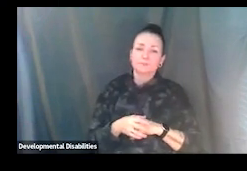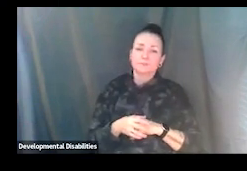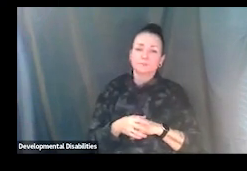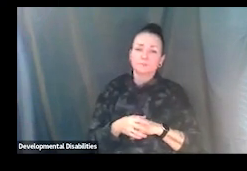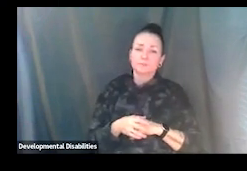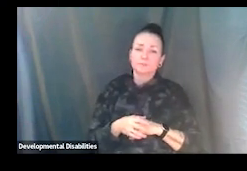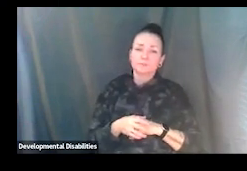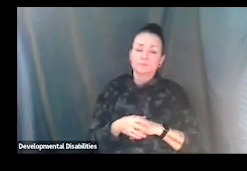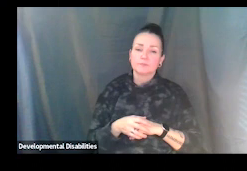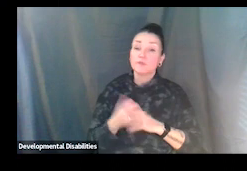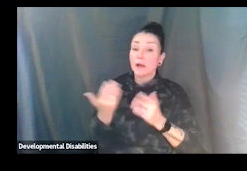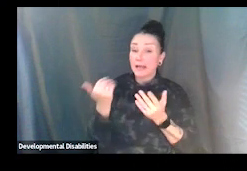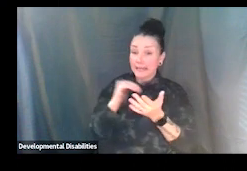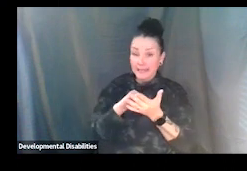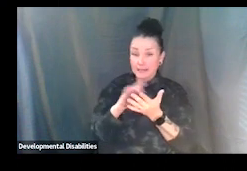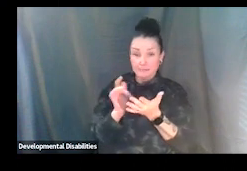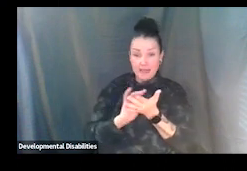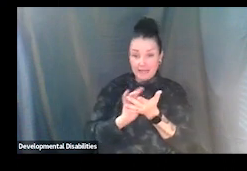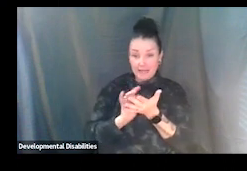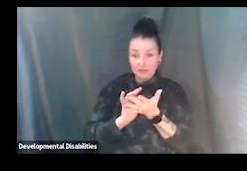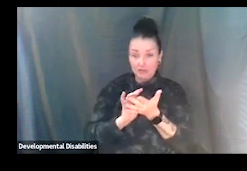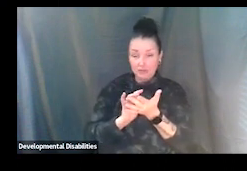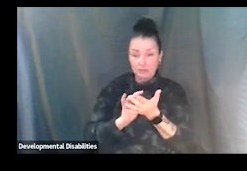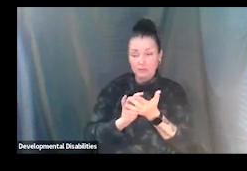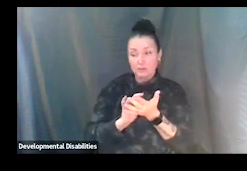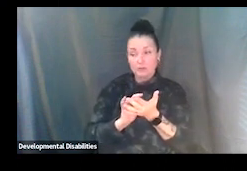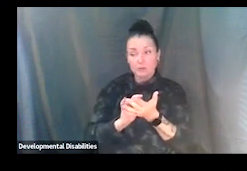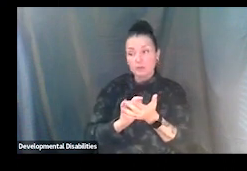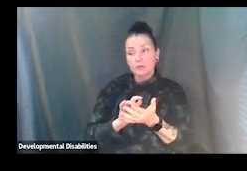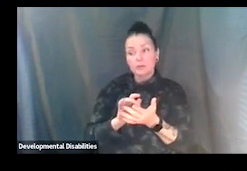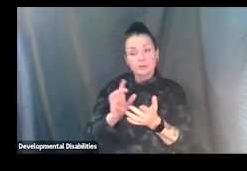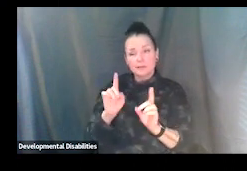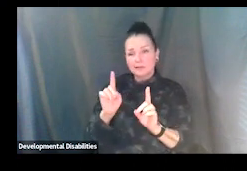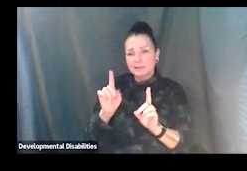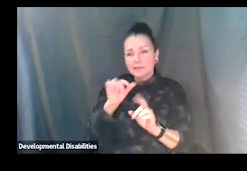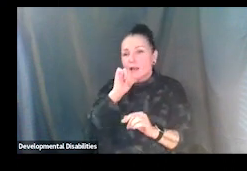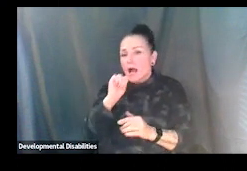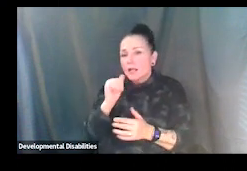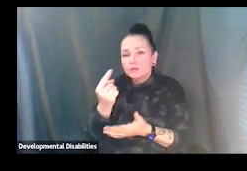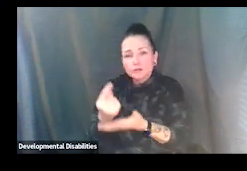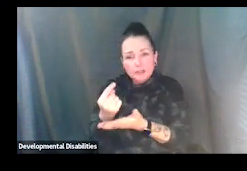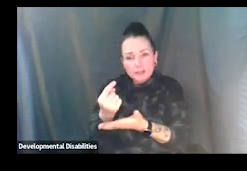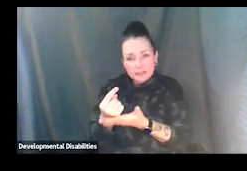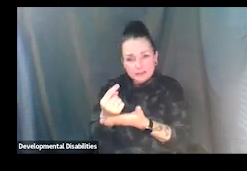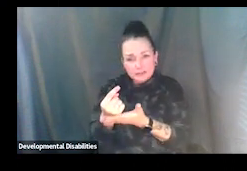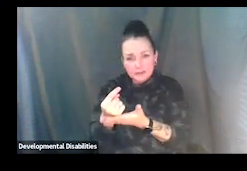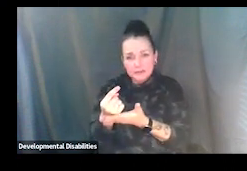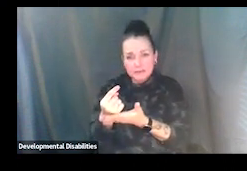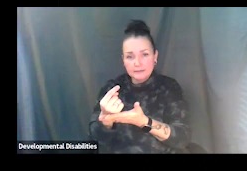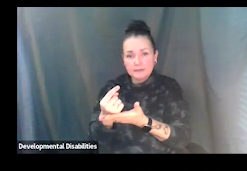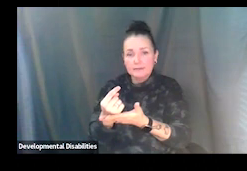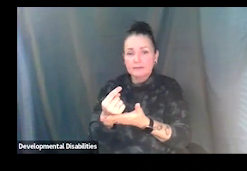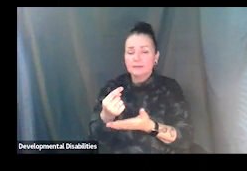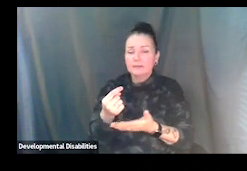a treatment, but as a way to make other interventions more effective, and they have to be used carefully